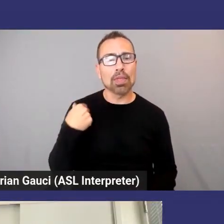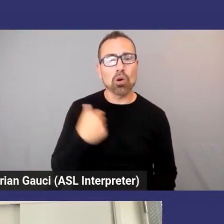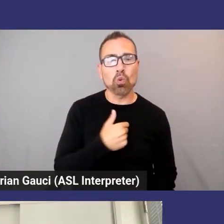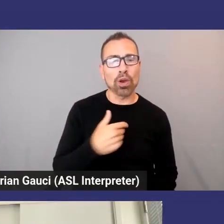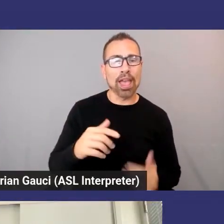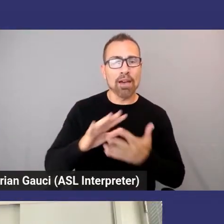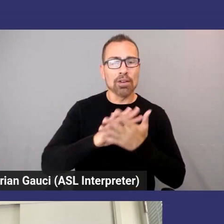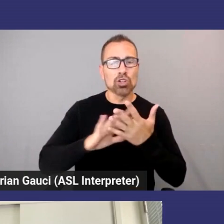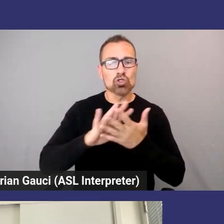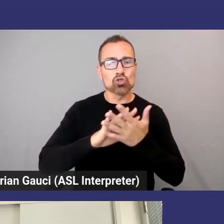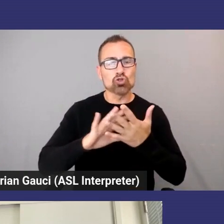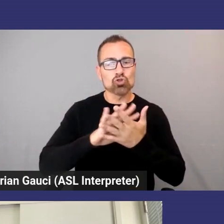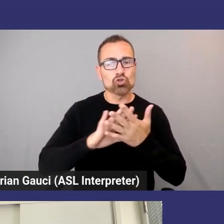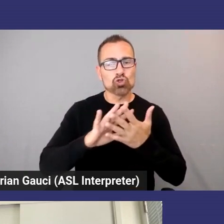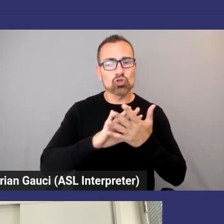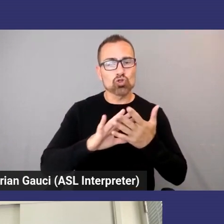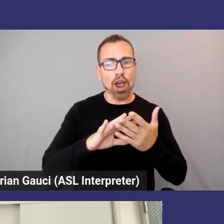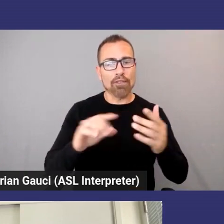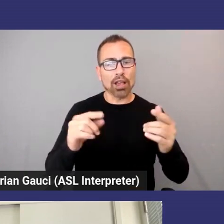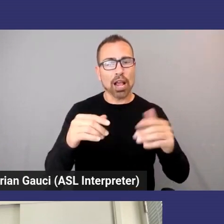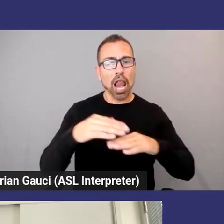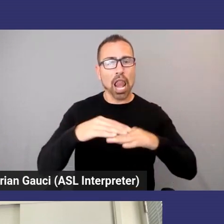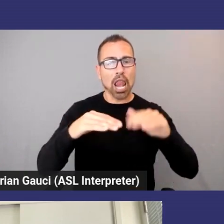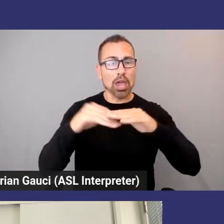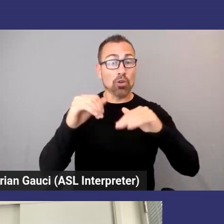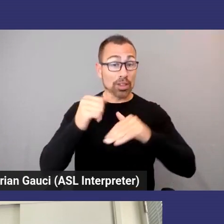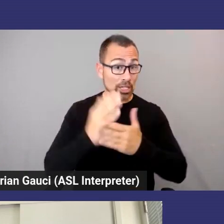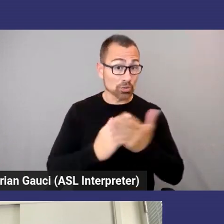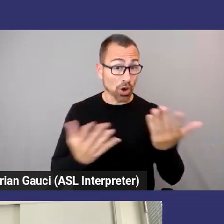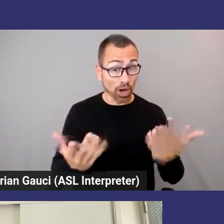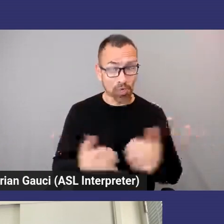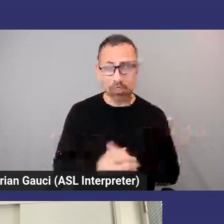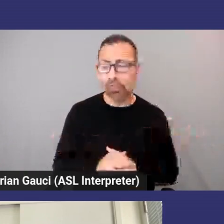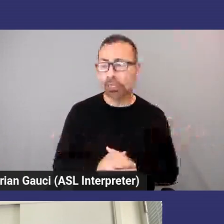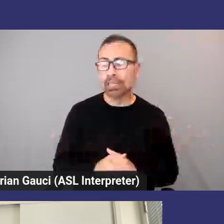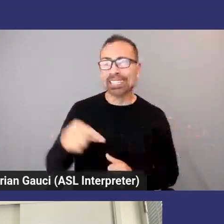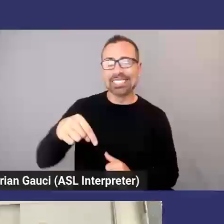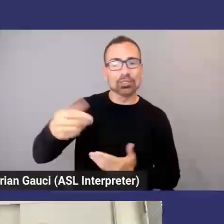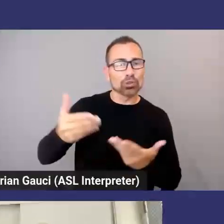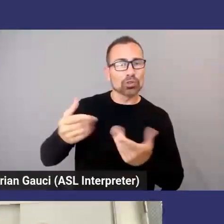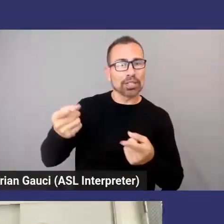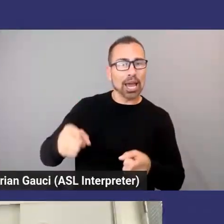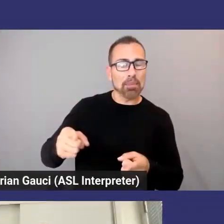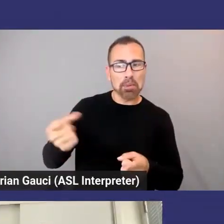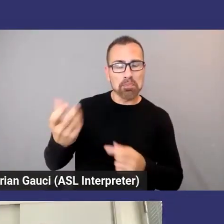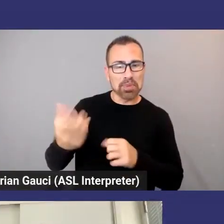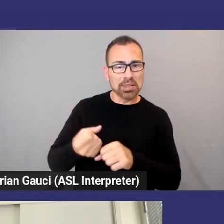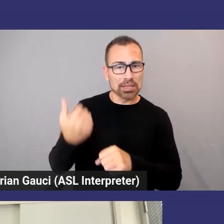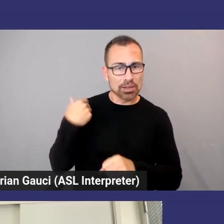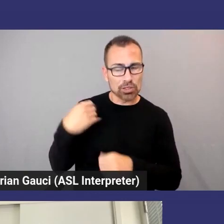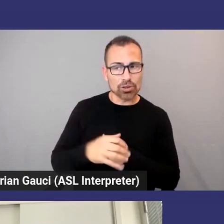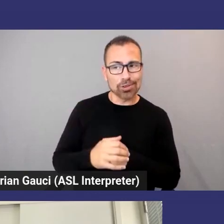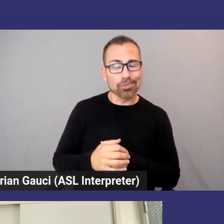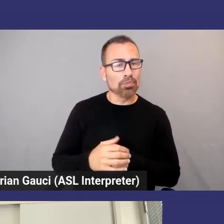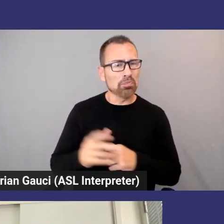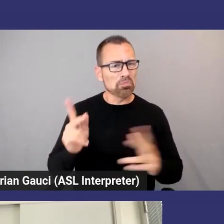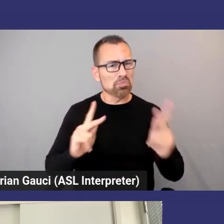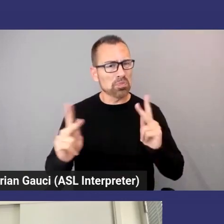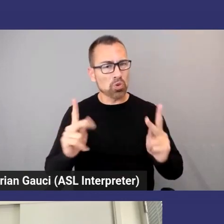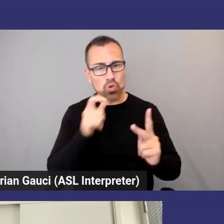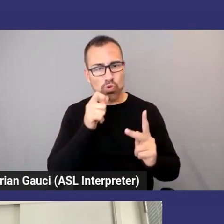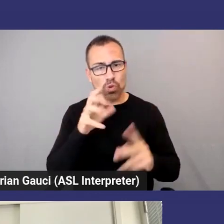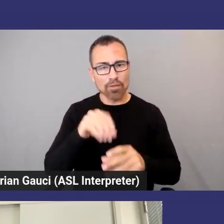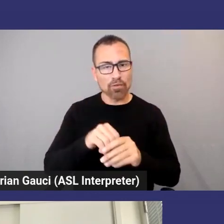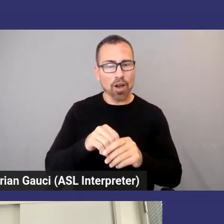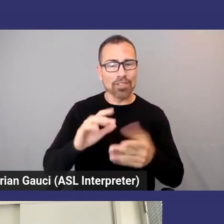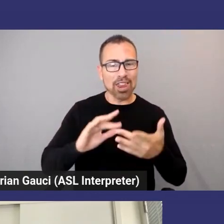EC2. Right? This is a service that came out several years ago. And it was because everybody used to say, especially network people like myself, they